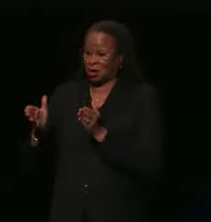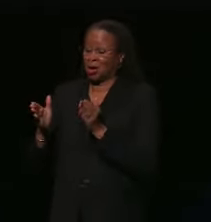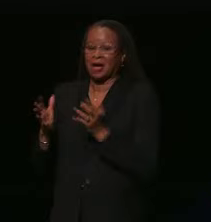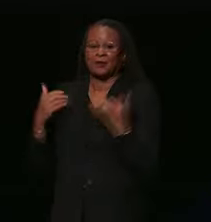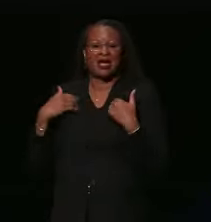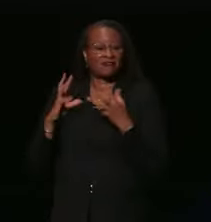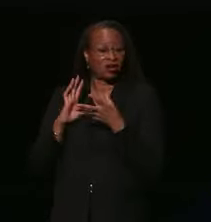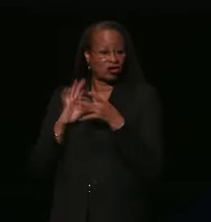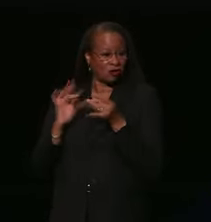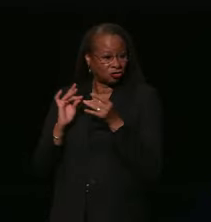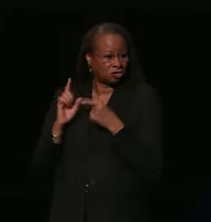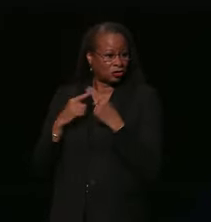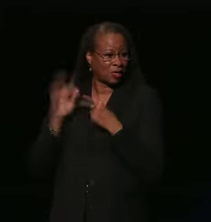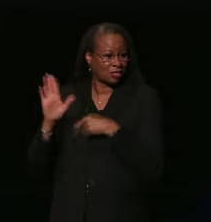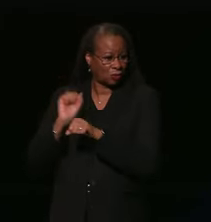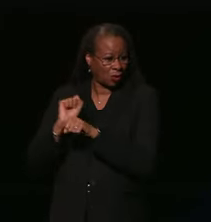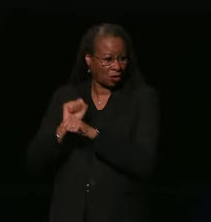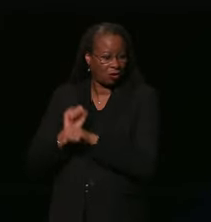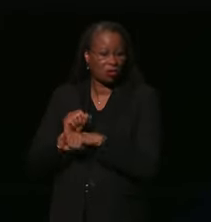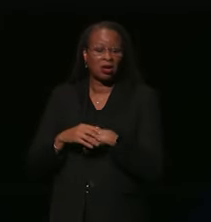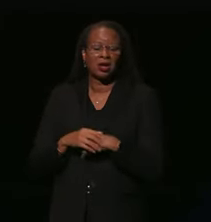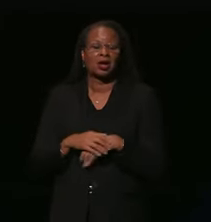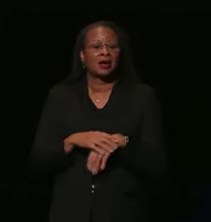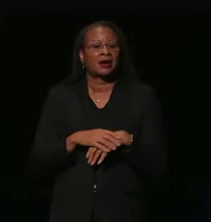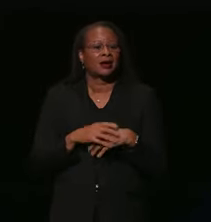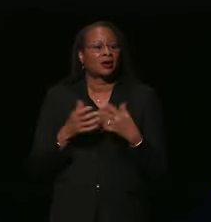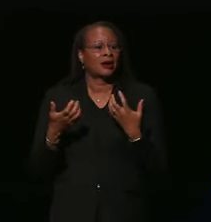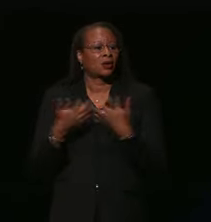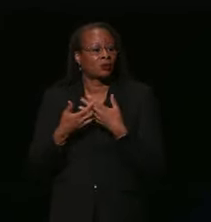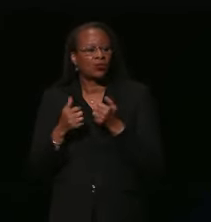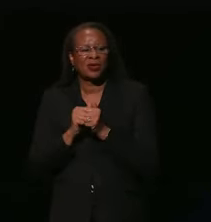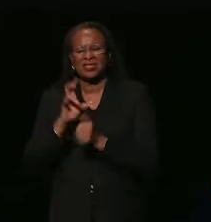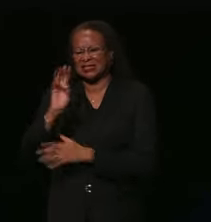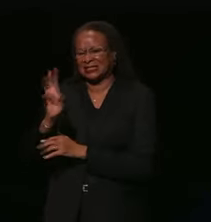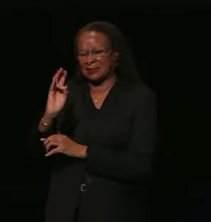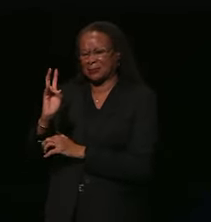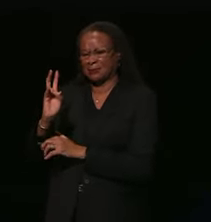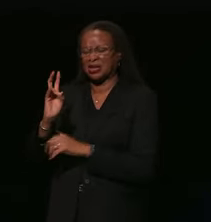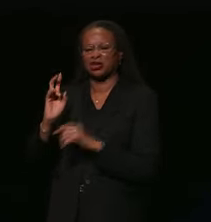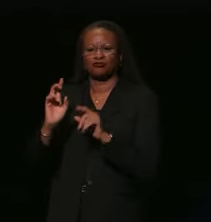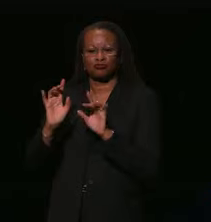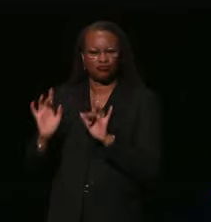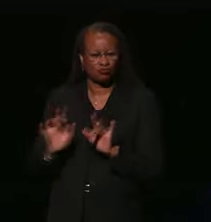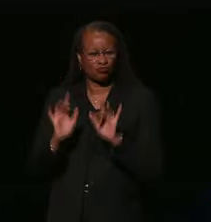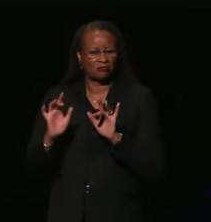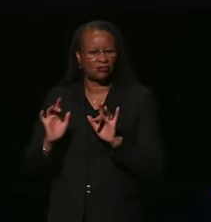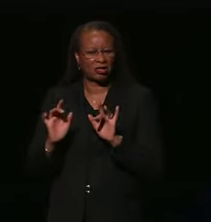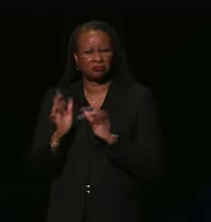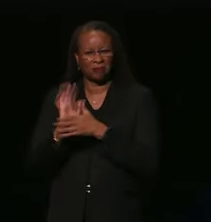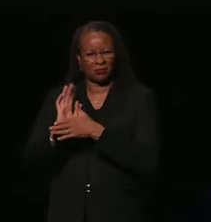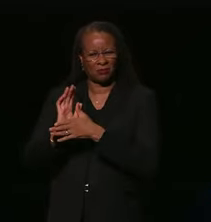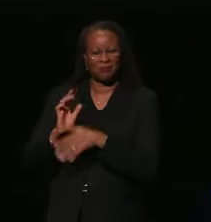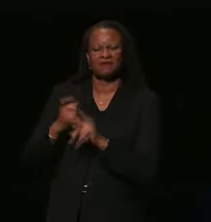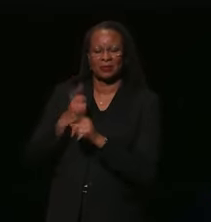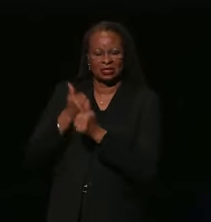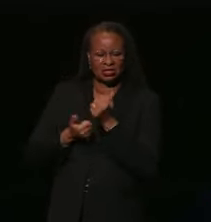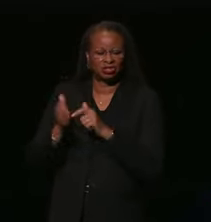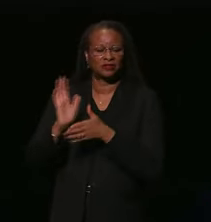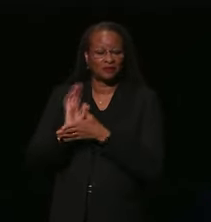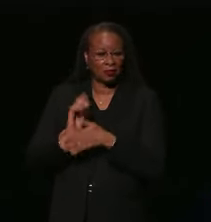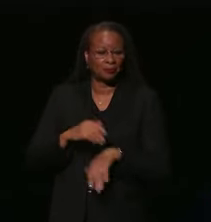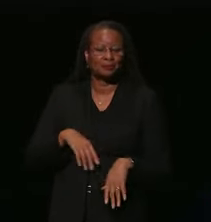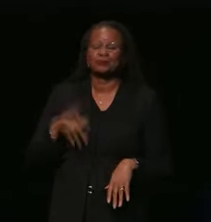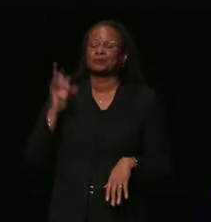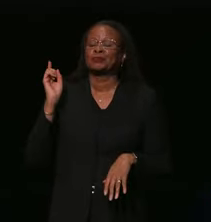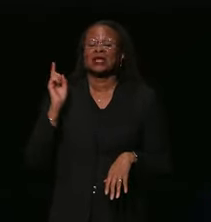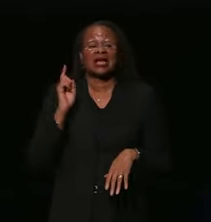in a conversation about their work, accompanied by a 7-minute reel from each film. At that time, the Makeup Artist and Hairstylist branch